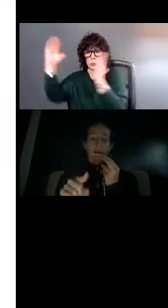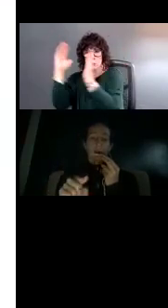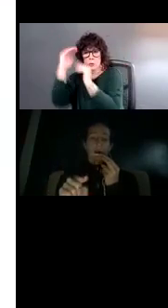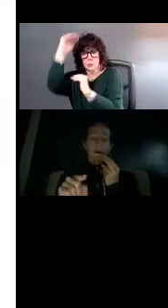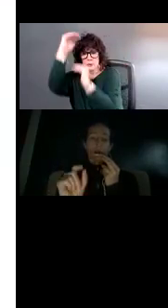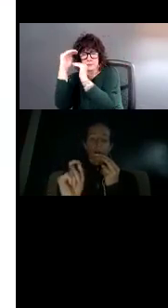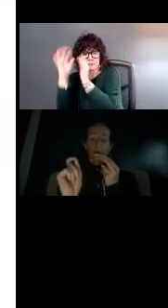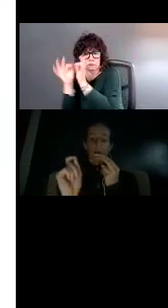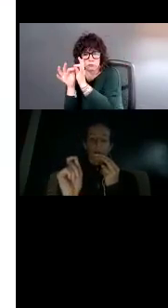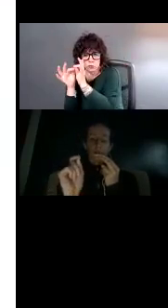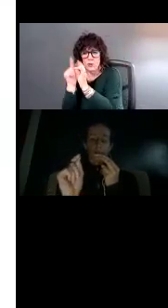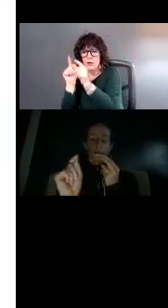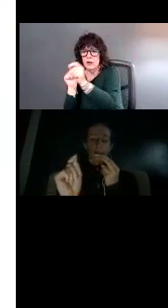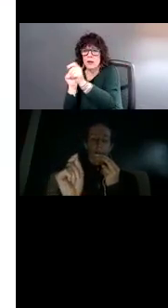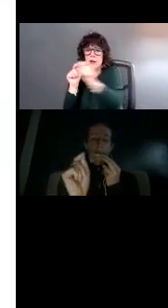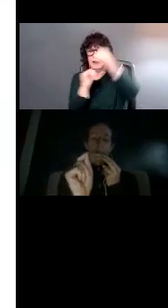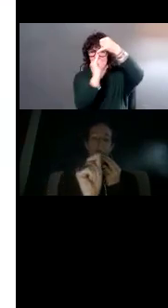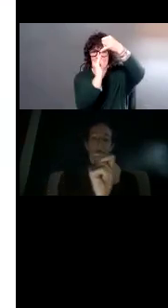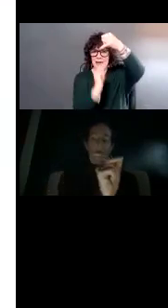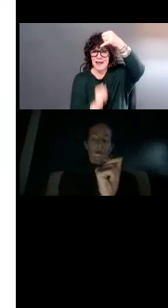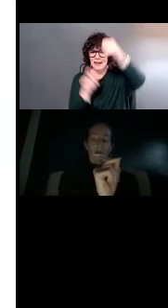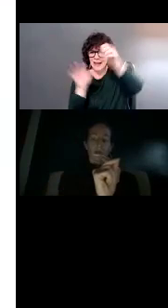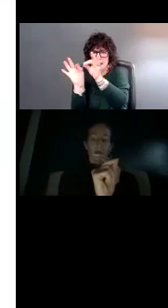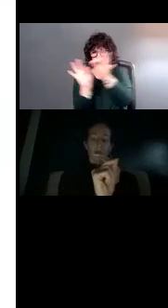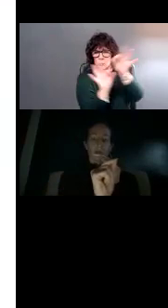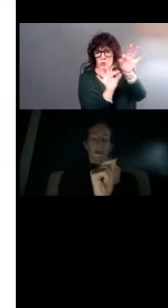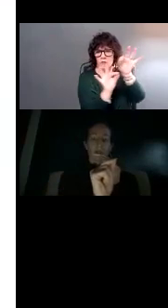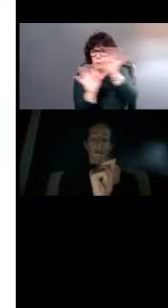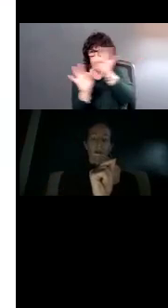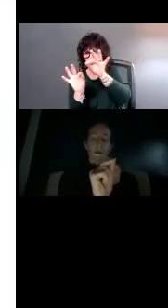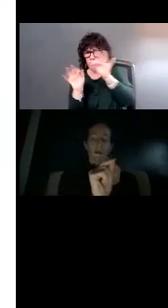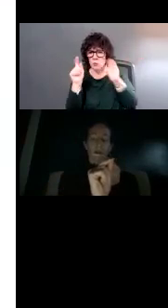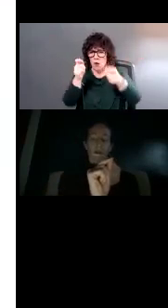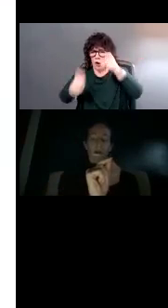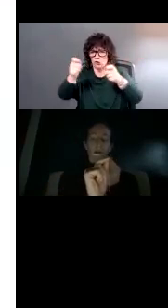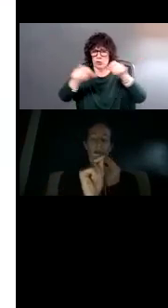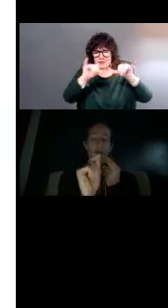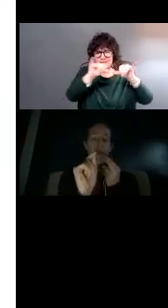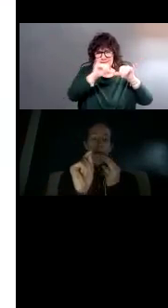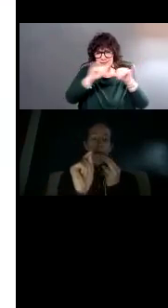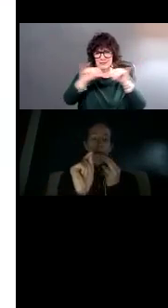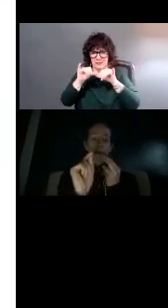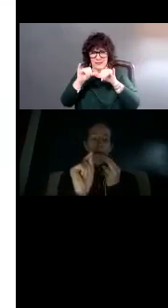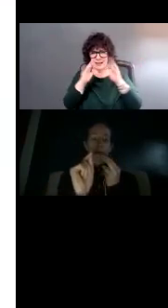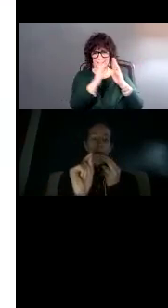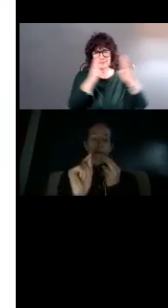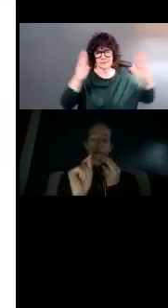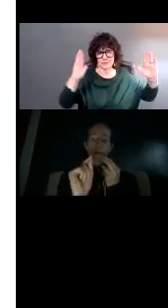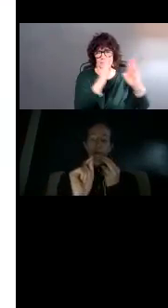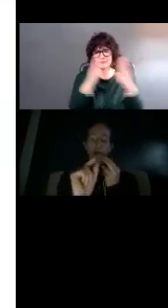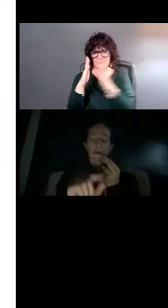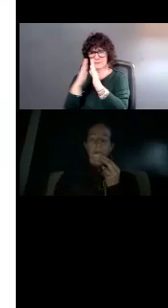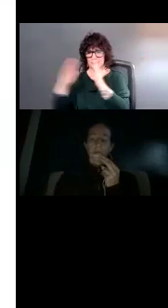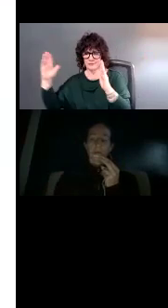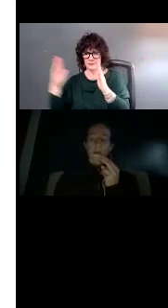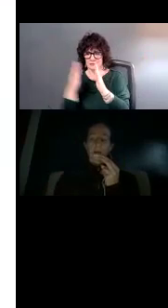a bar where you can move to make the presentation smaller so that the spotlit person is